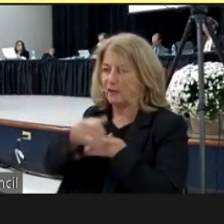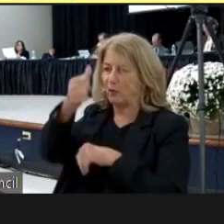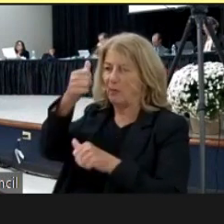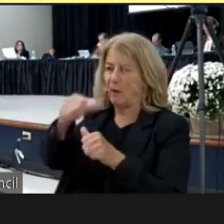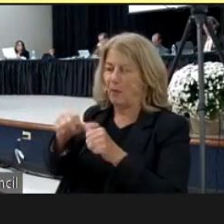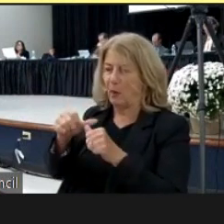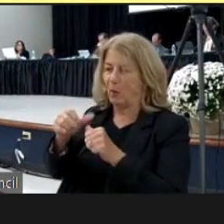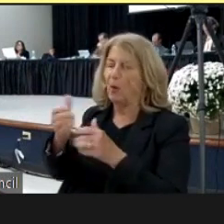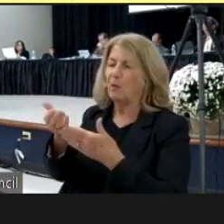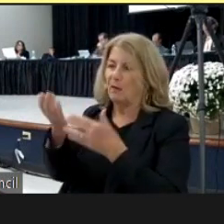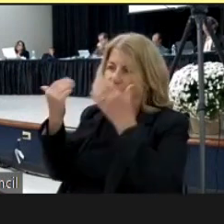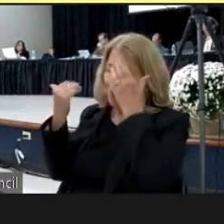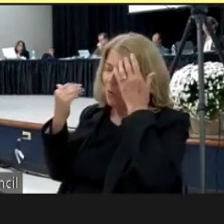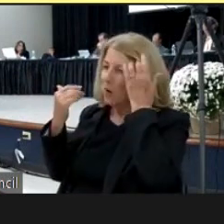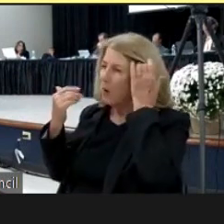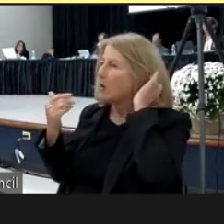on,